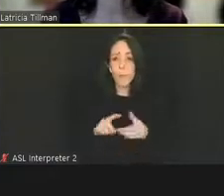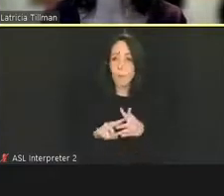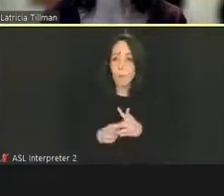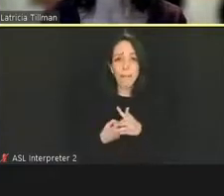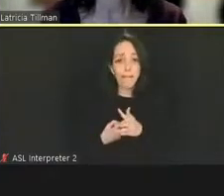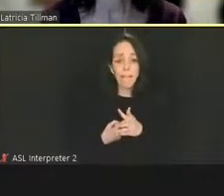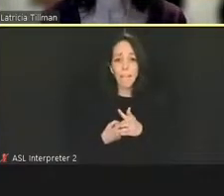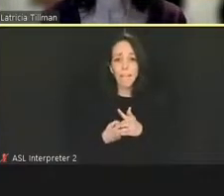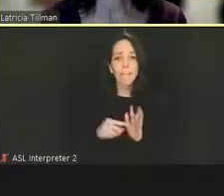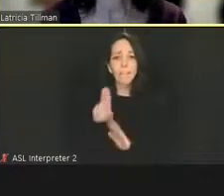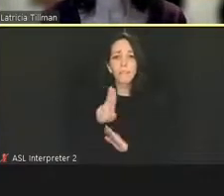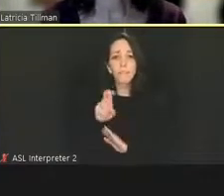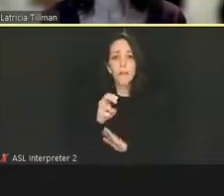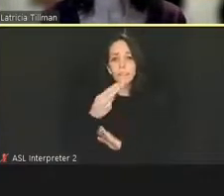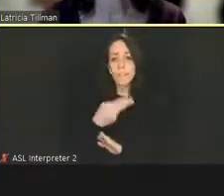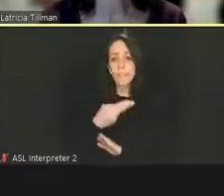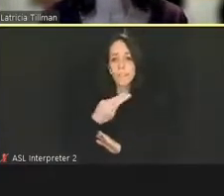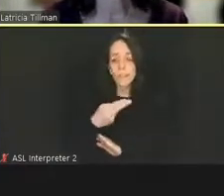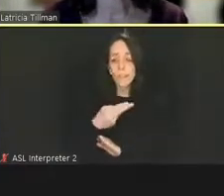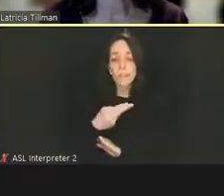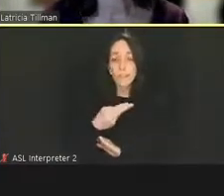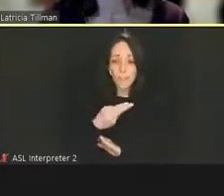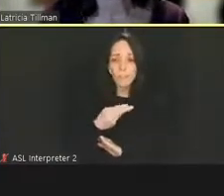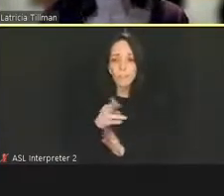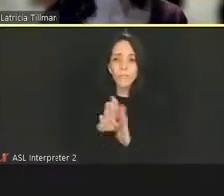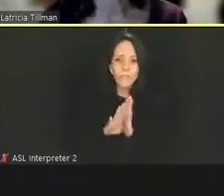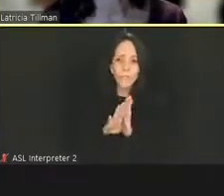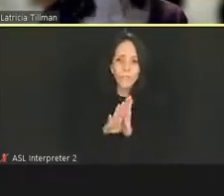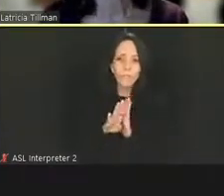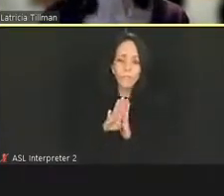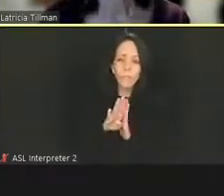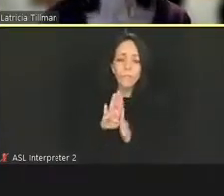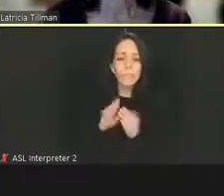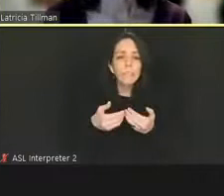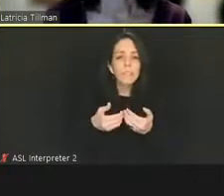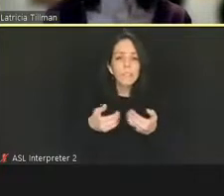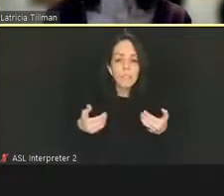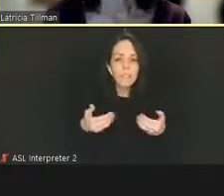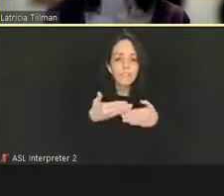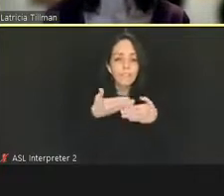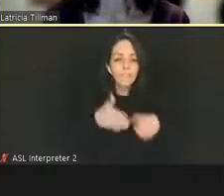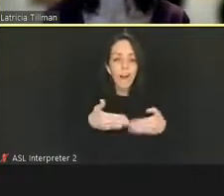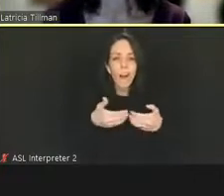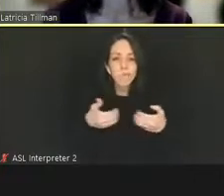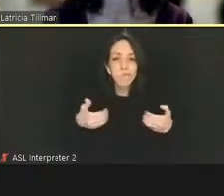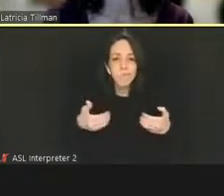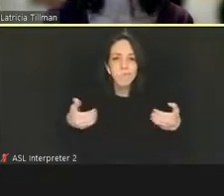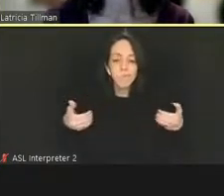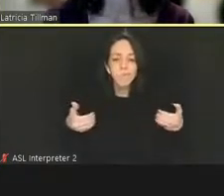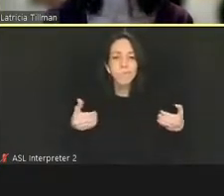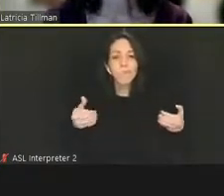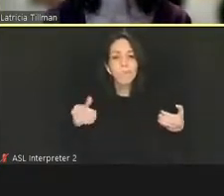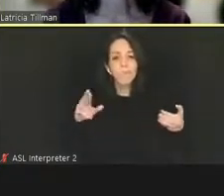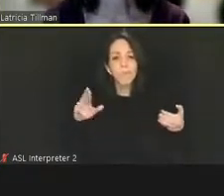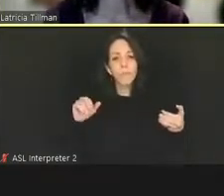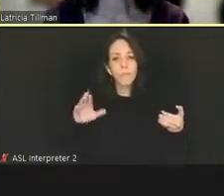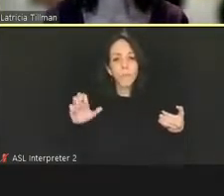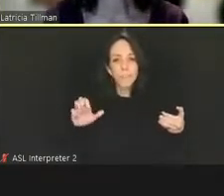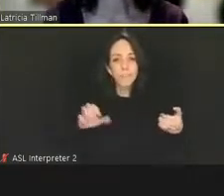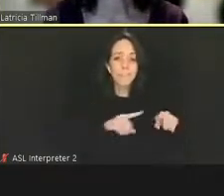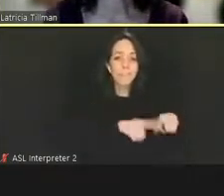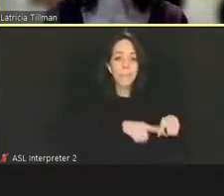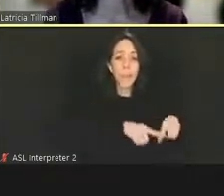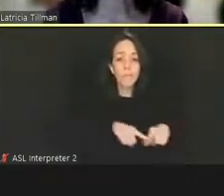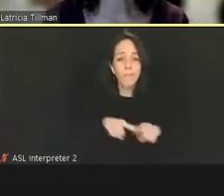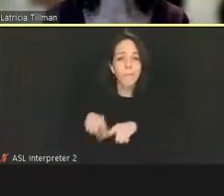explicit creation of a racial divide through policy and practice from